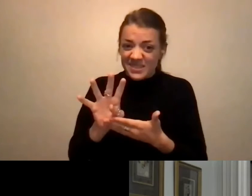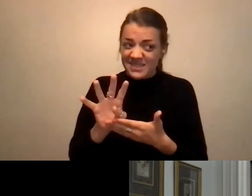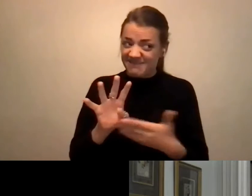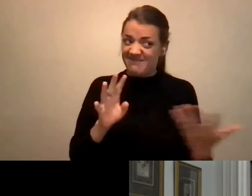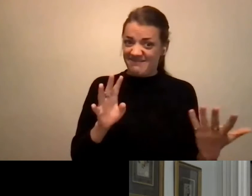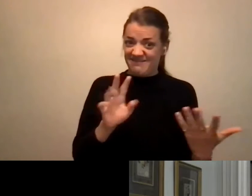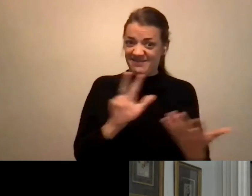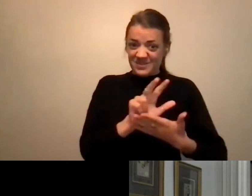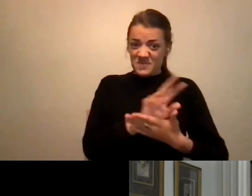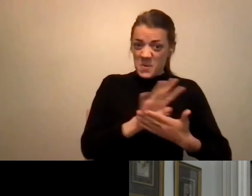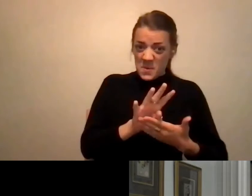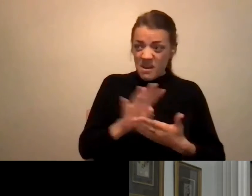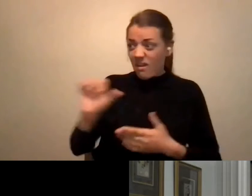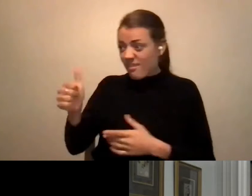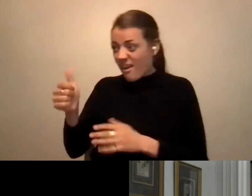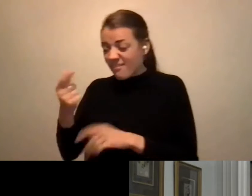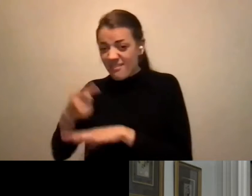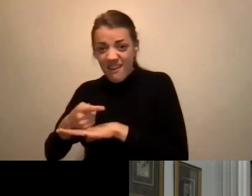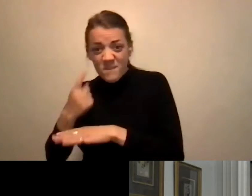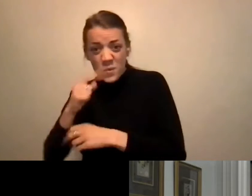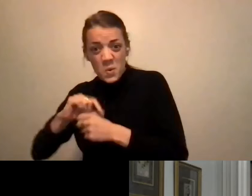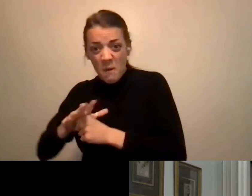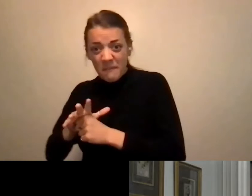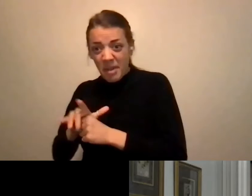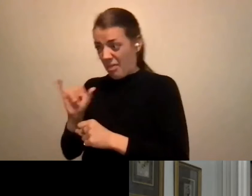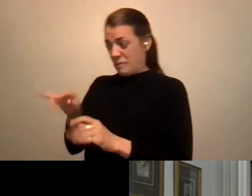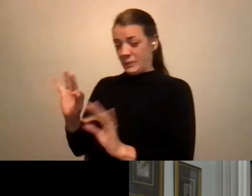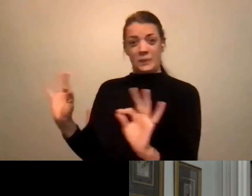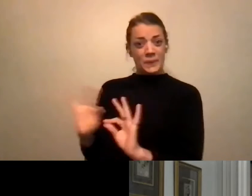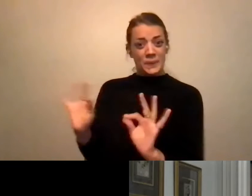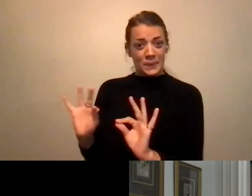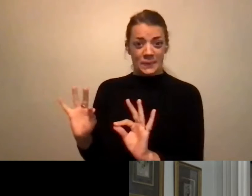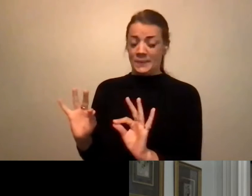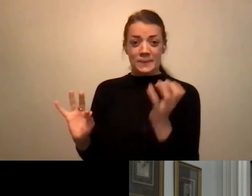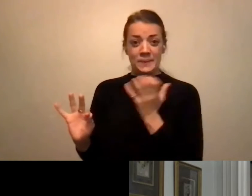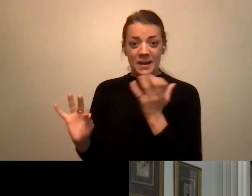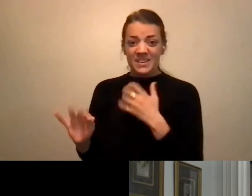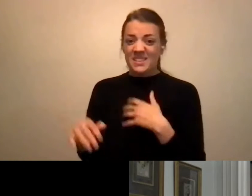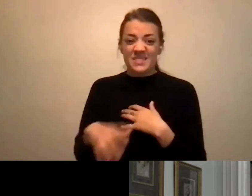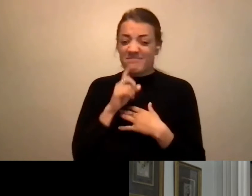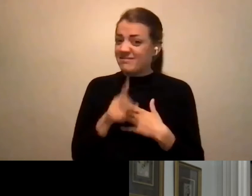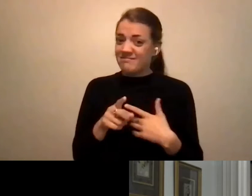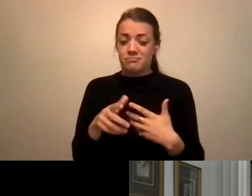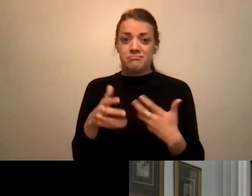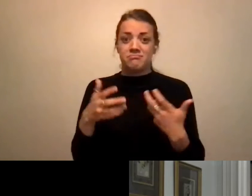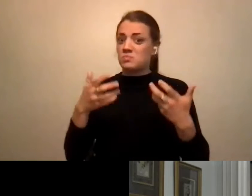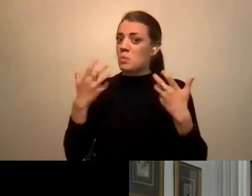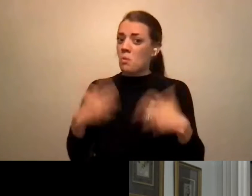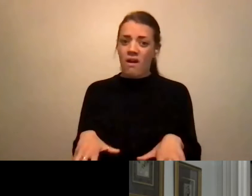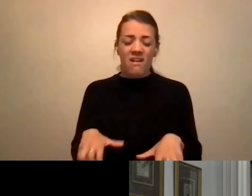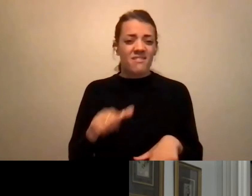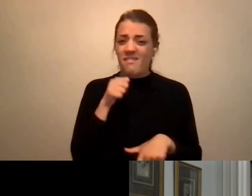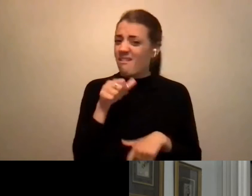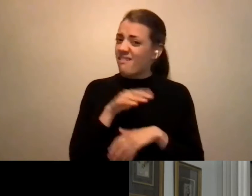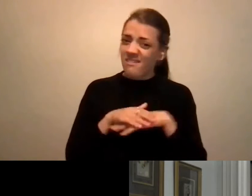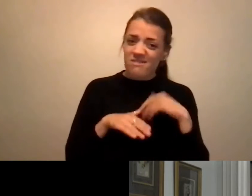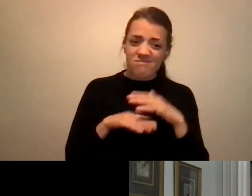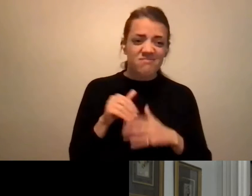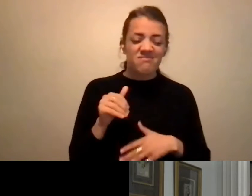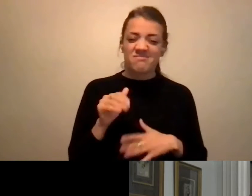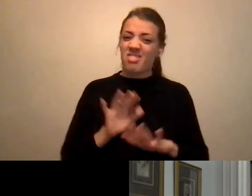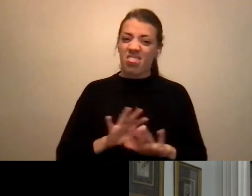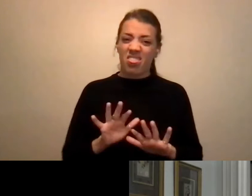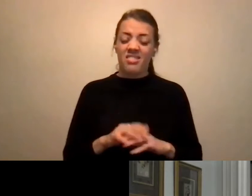we want to see people getting. It's just kind of miserable and it's uncomfortable. And we don't really have widely